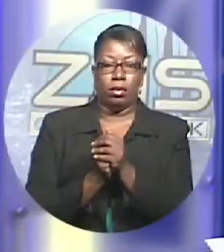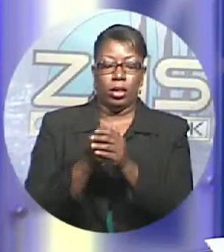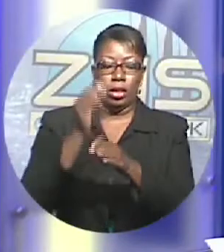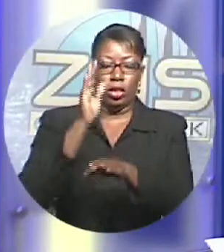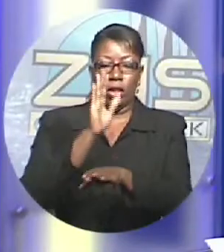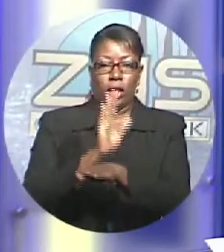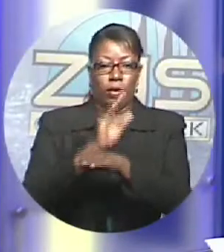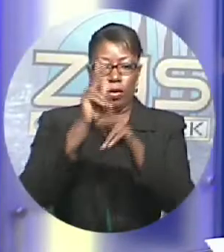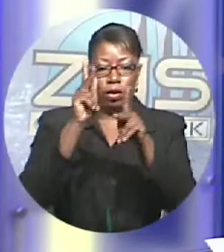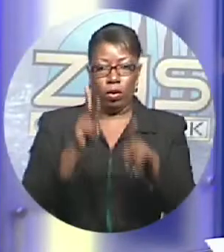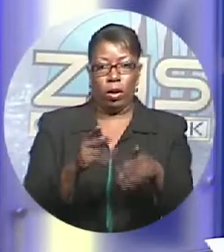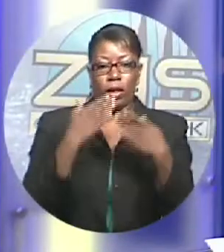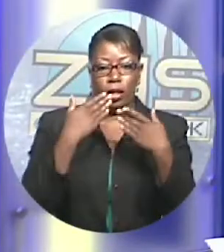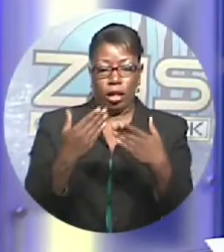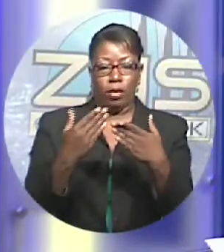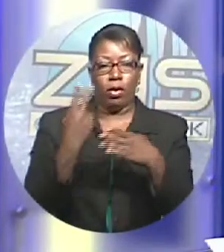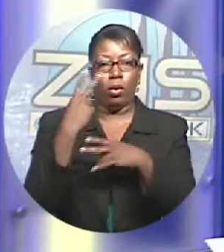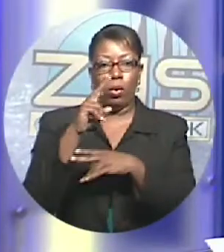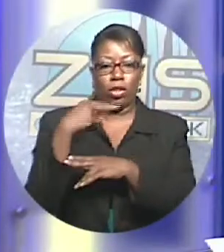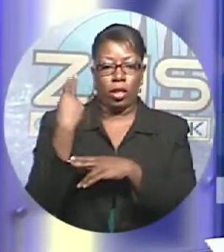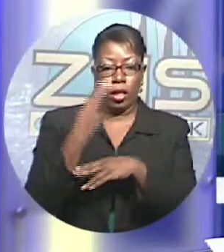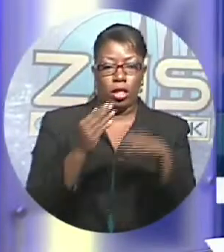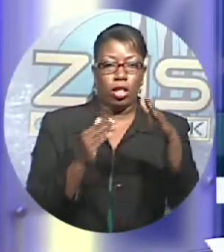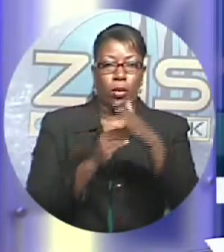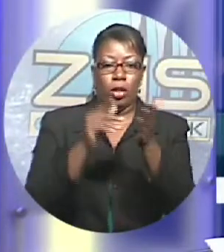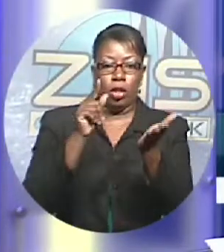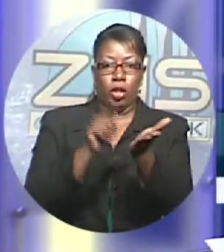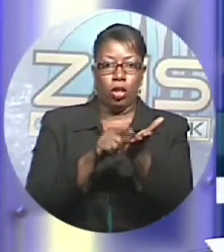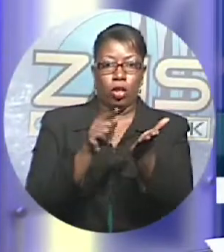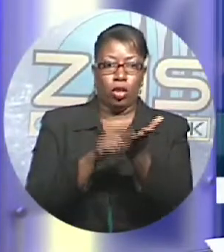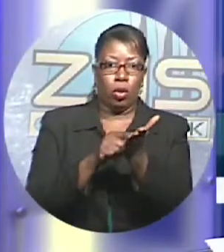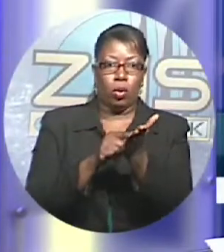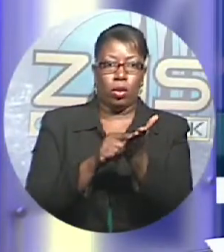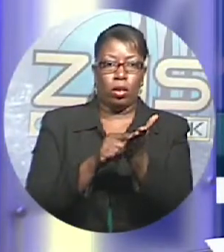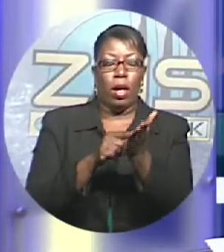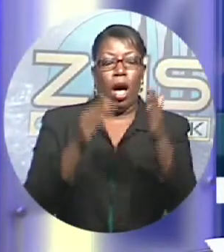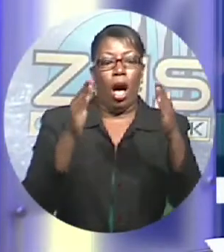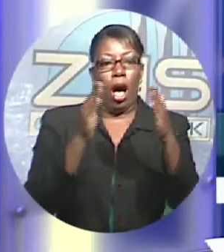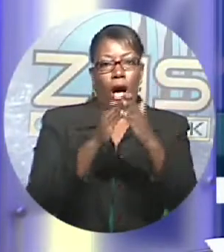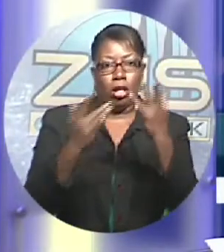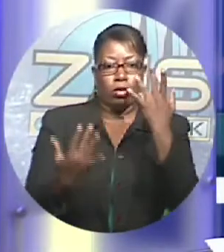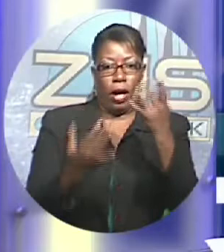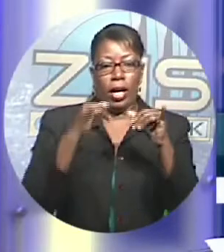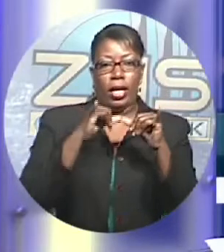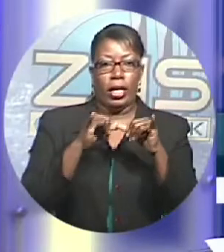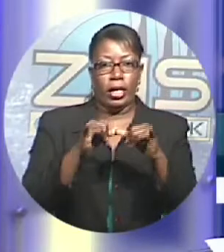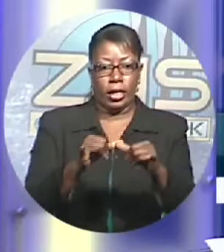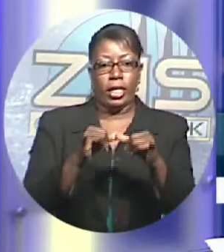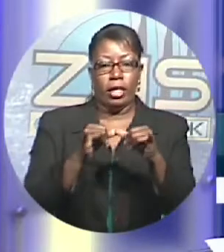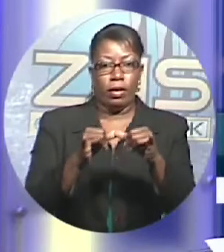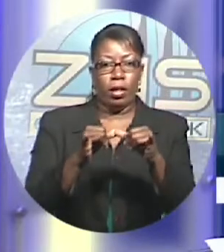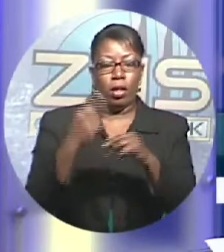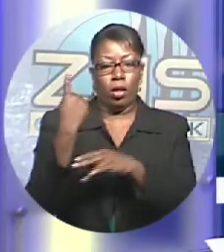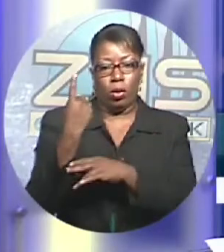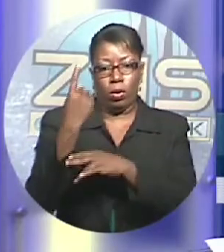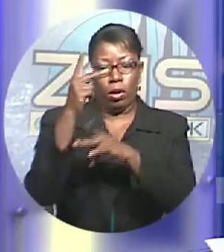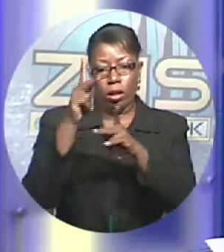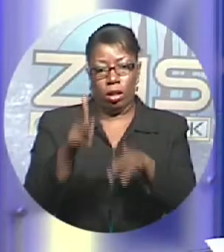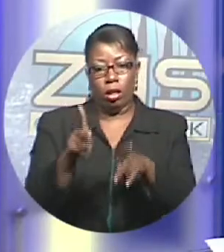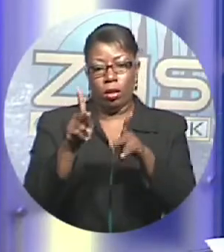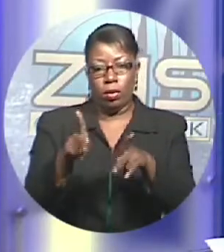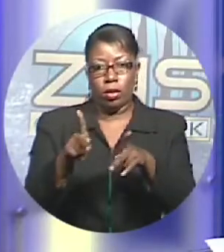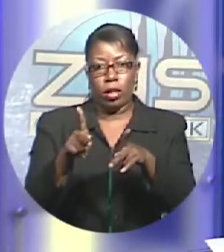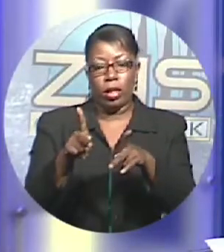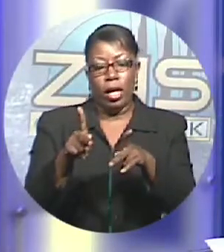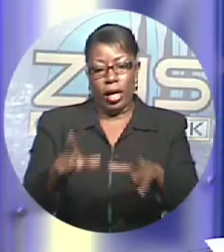Good evening, everyone. Thanks so much for joining us. Topping the news, a house fire goes up in flames, leaving its sole occupant dead. Neighbors